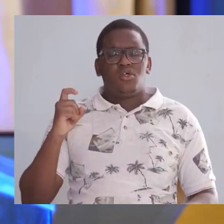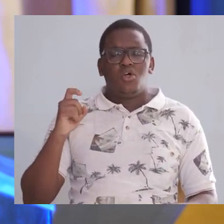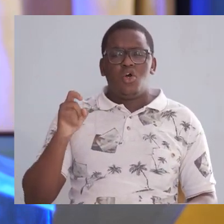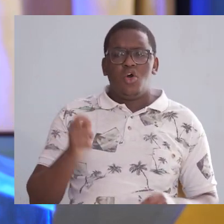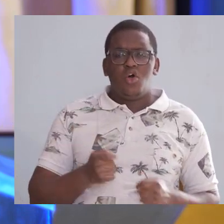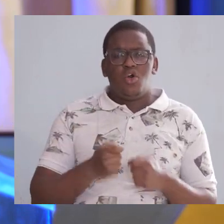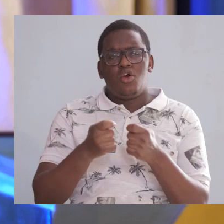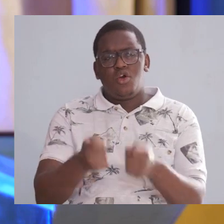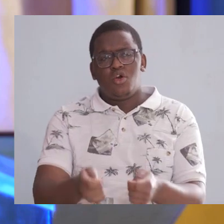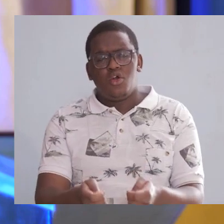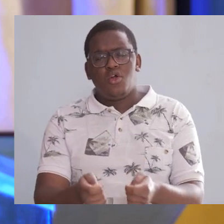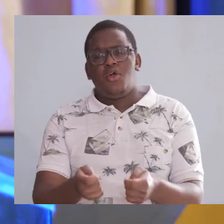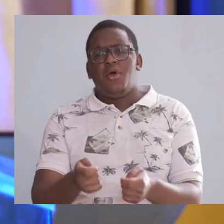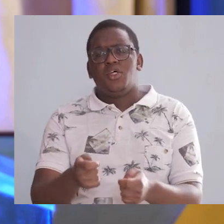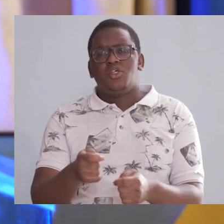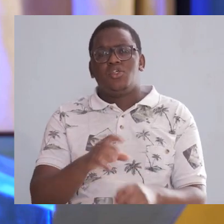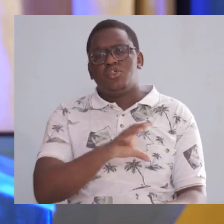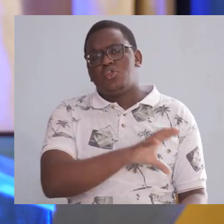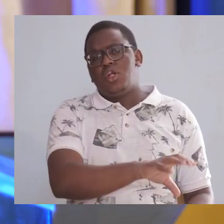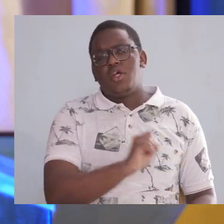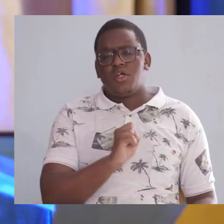stolen thing, be it physical money,